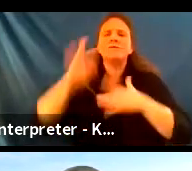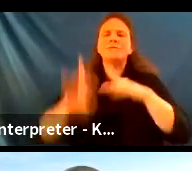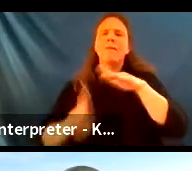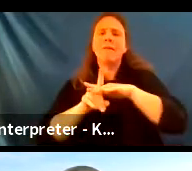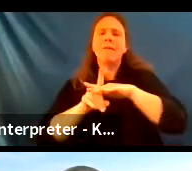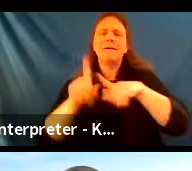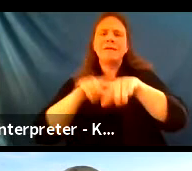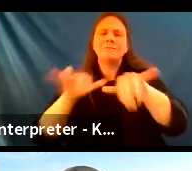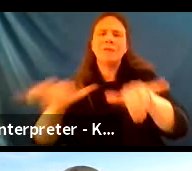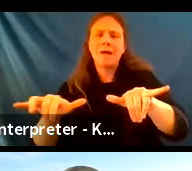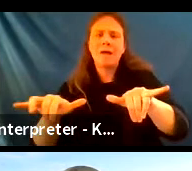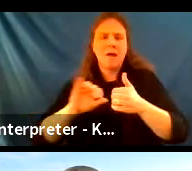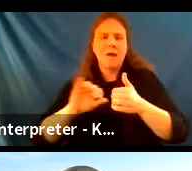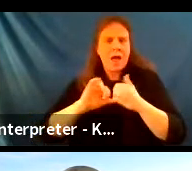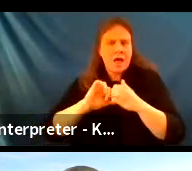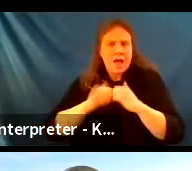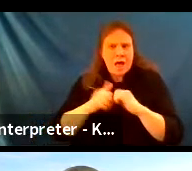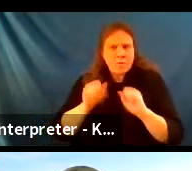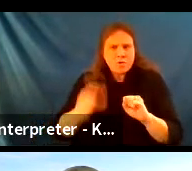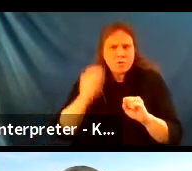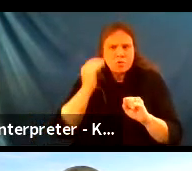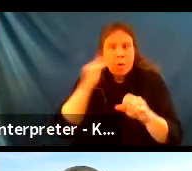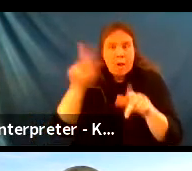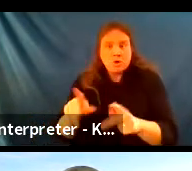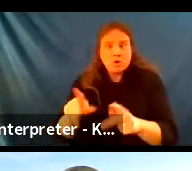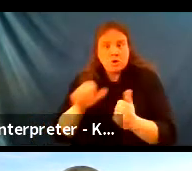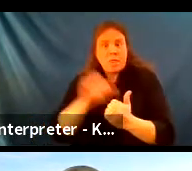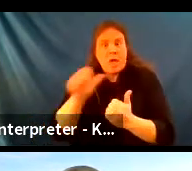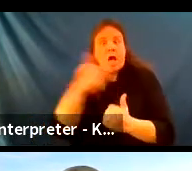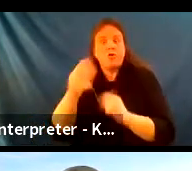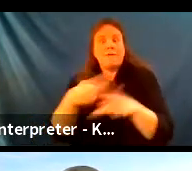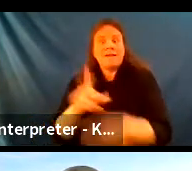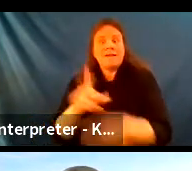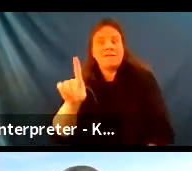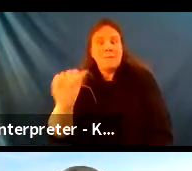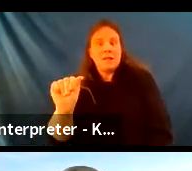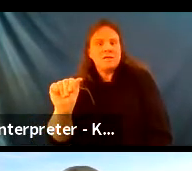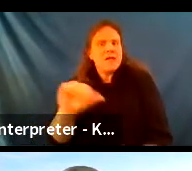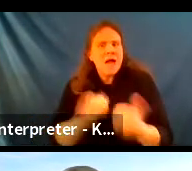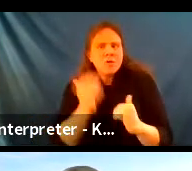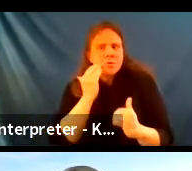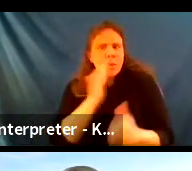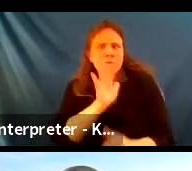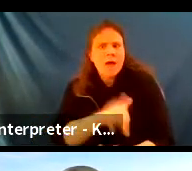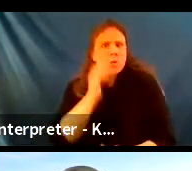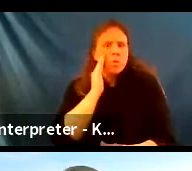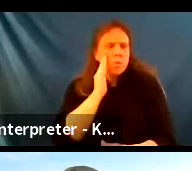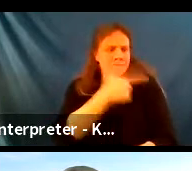to say it's going to be safe for people with disabilities? And do we know anything about drug interactions?